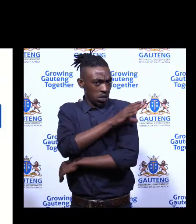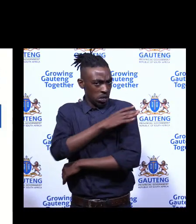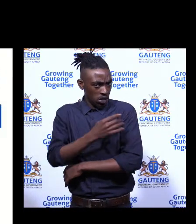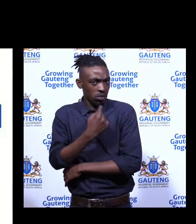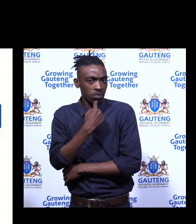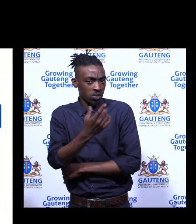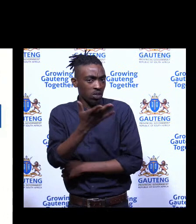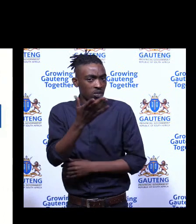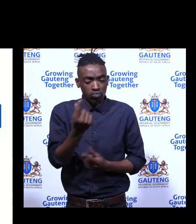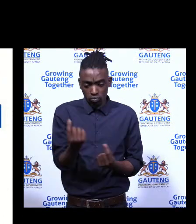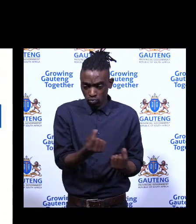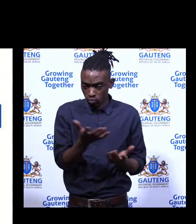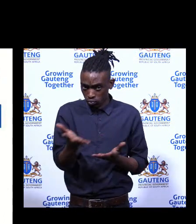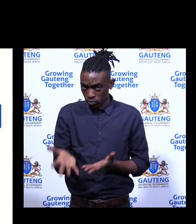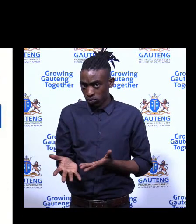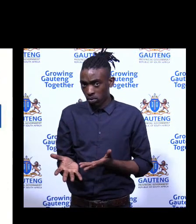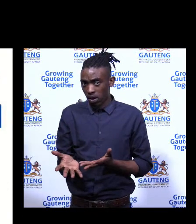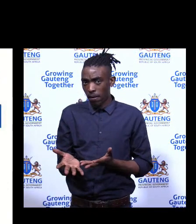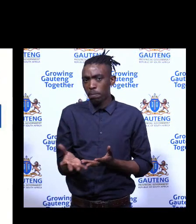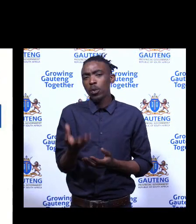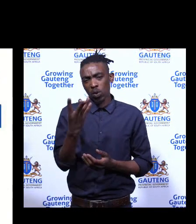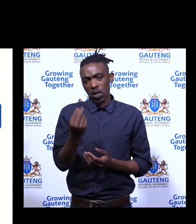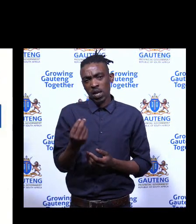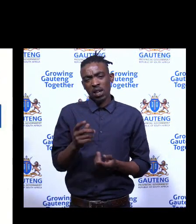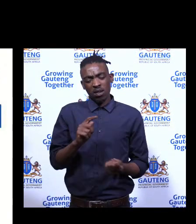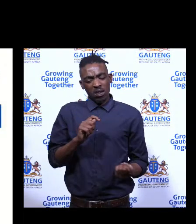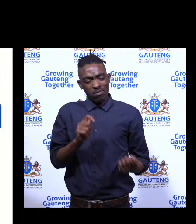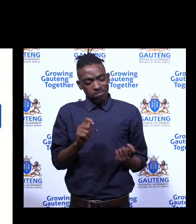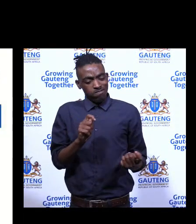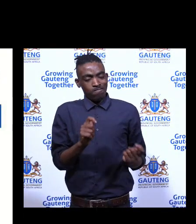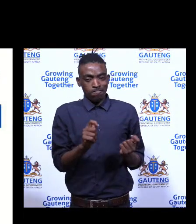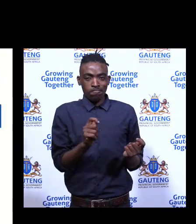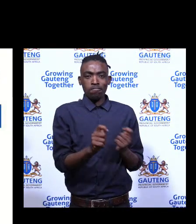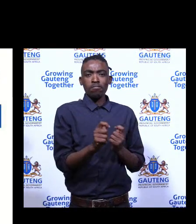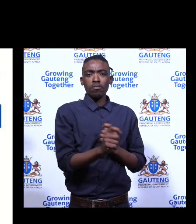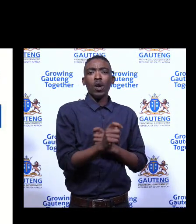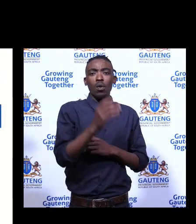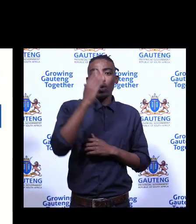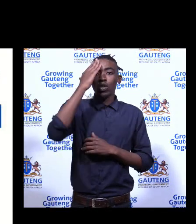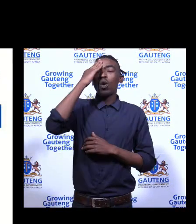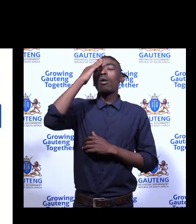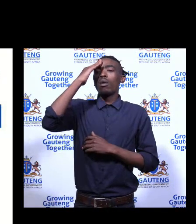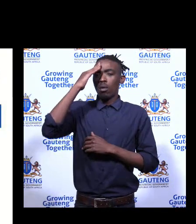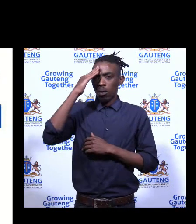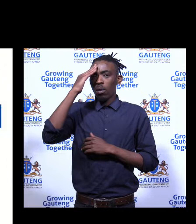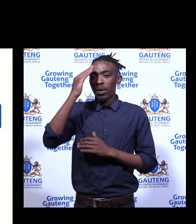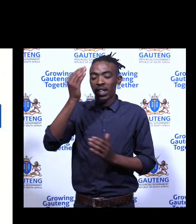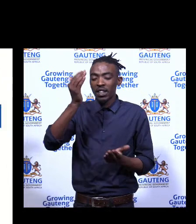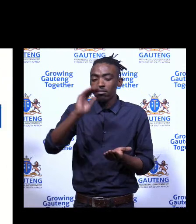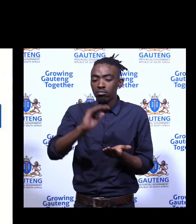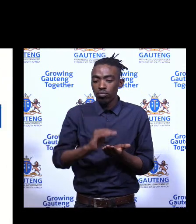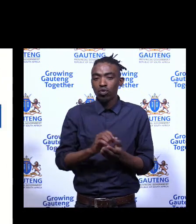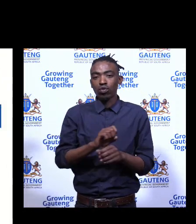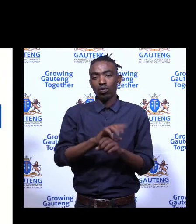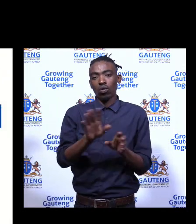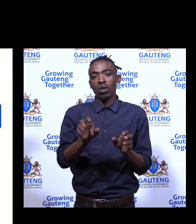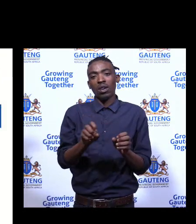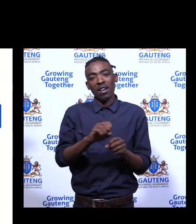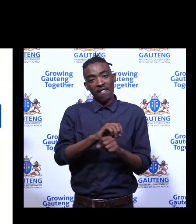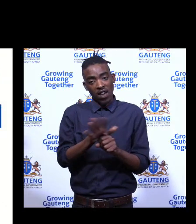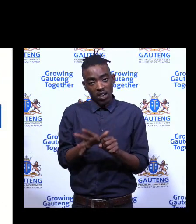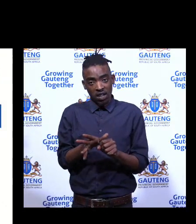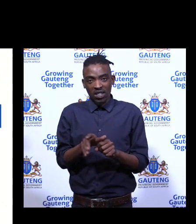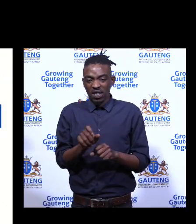hospital. There will be changes on that norm so that we can be able to reduce the death in these cases.